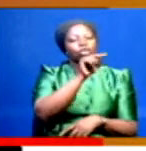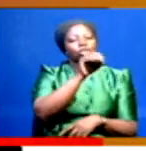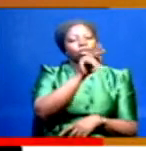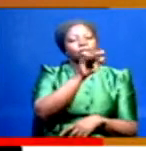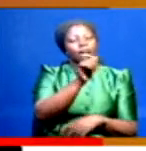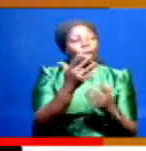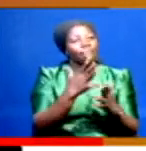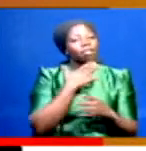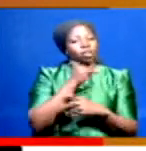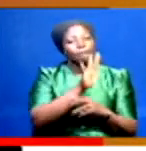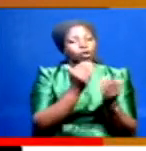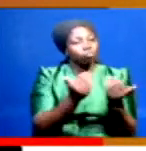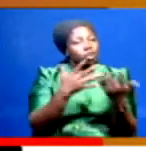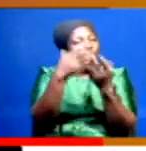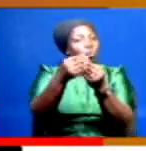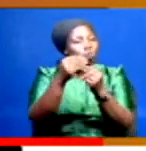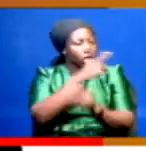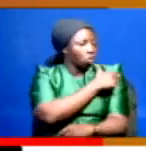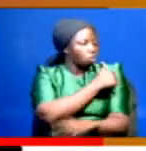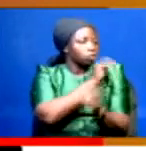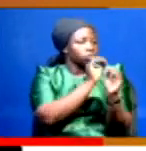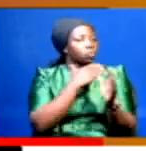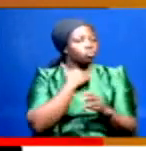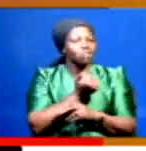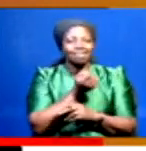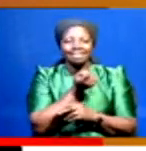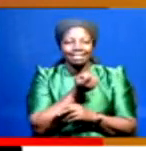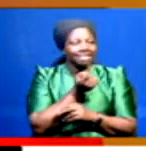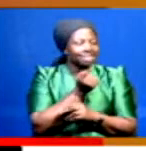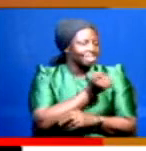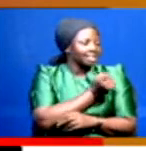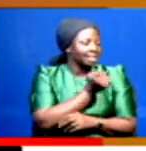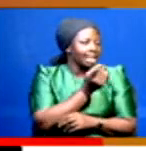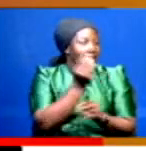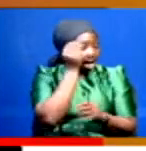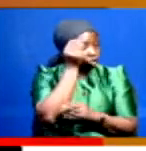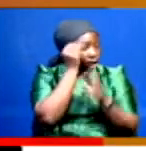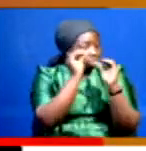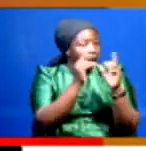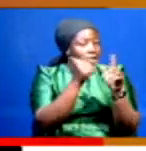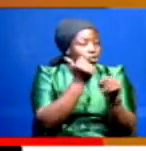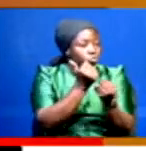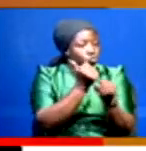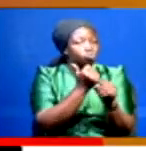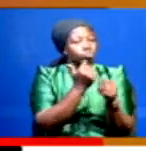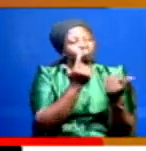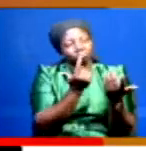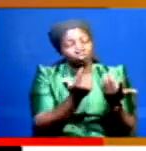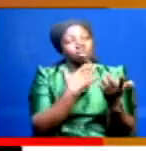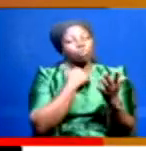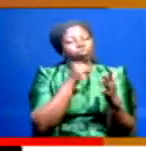they do not want any formal education, they just want exactly what they want. But this is happening as we speak. It's